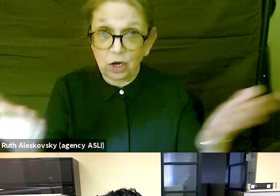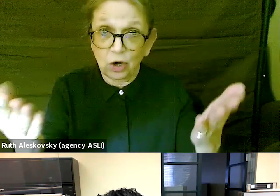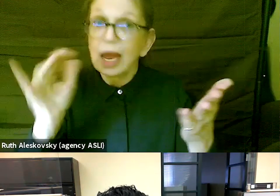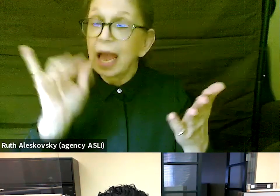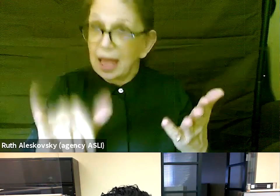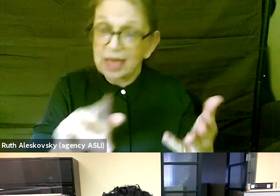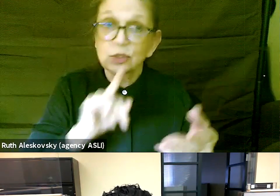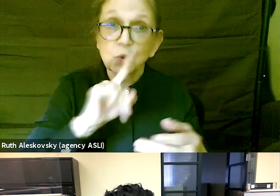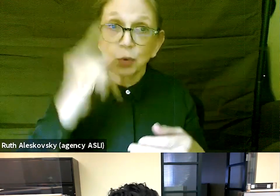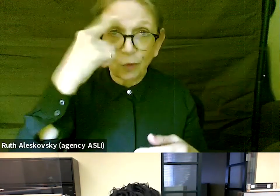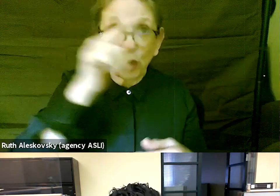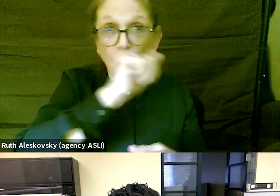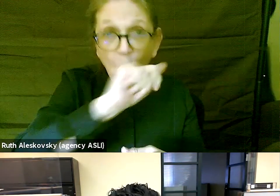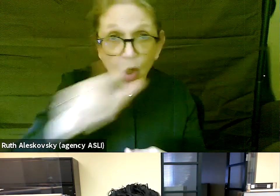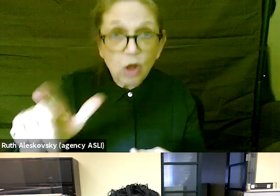citywide, agency-wide.